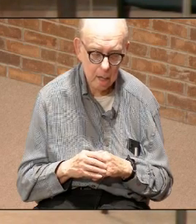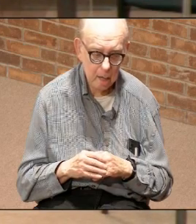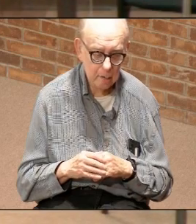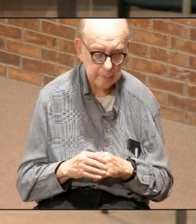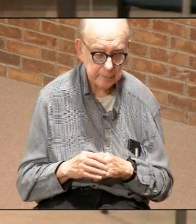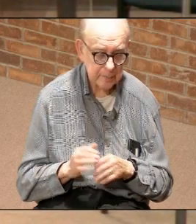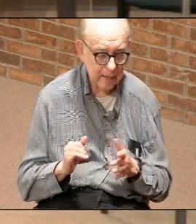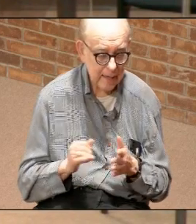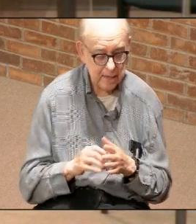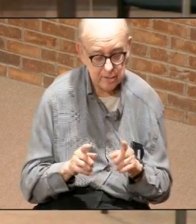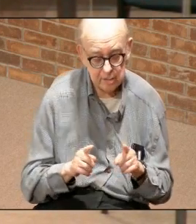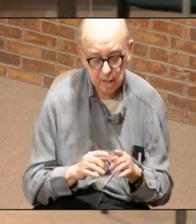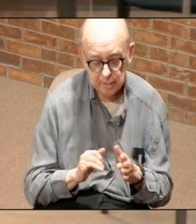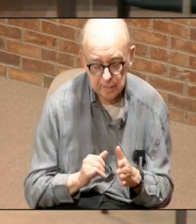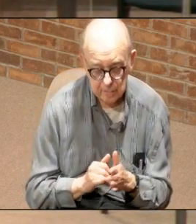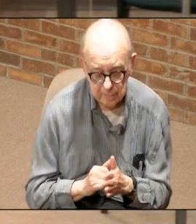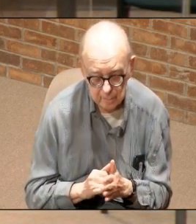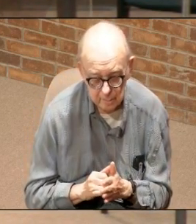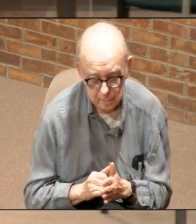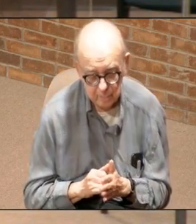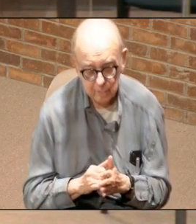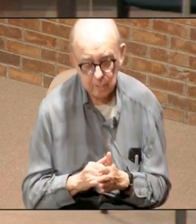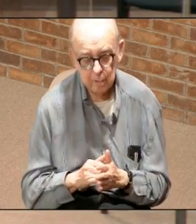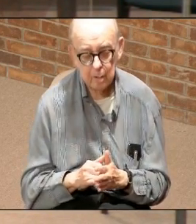It's like this.